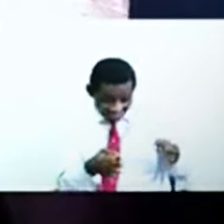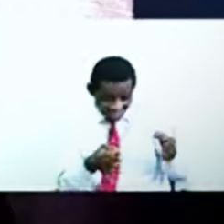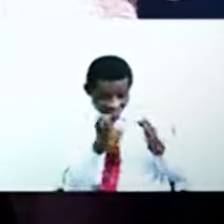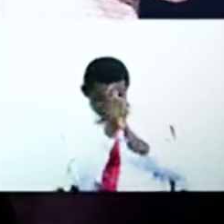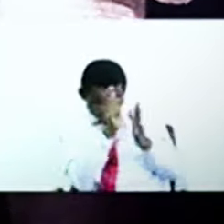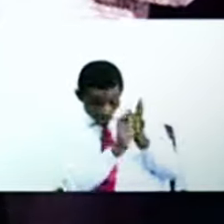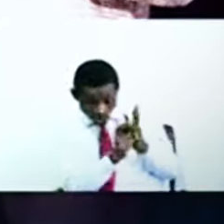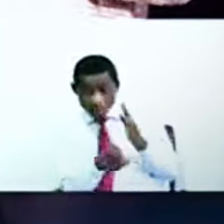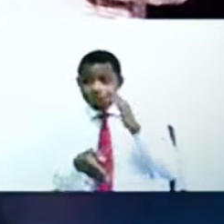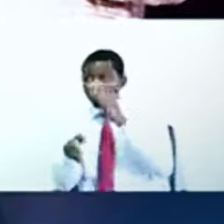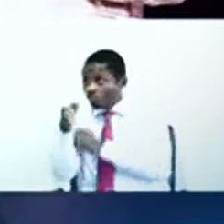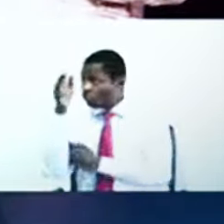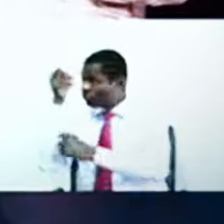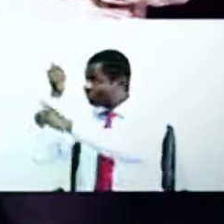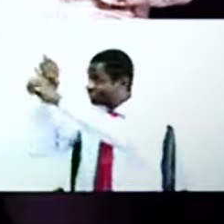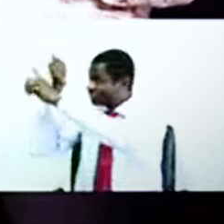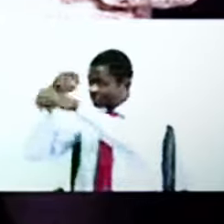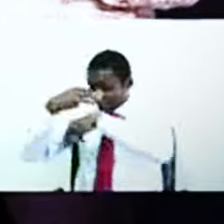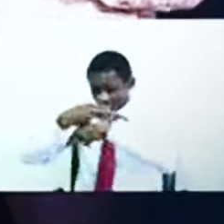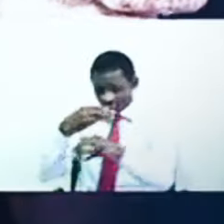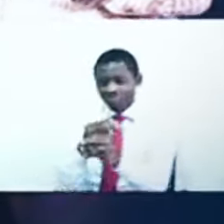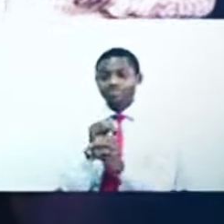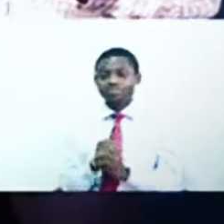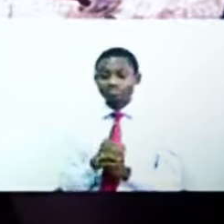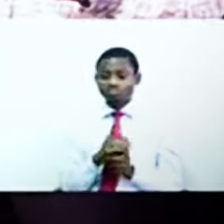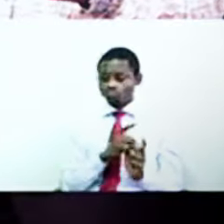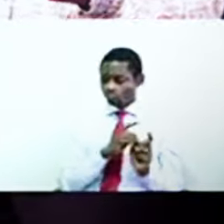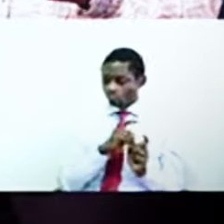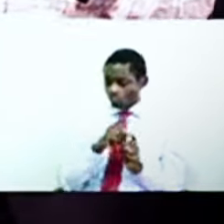Let's go to Deuteronomy